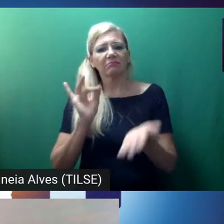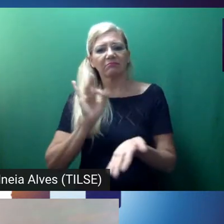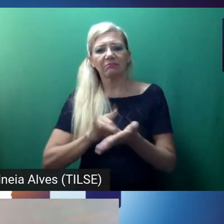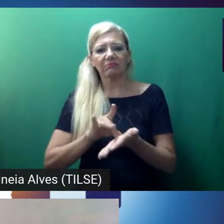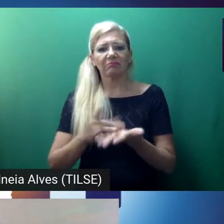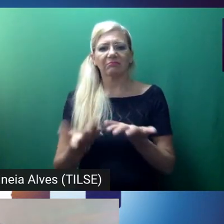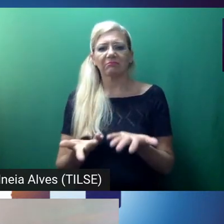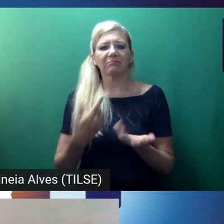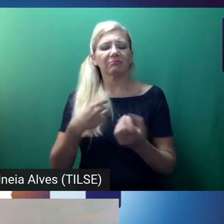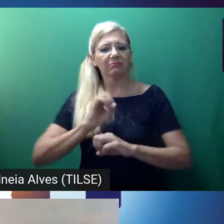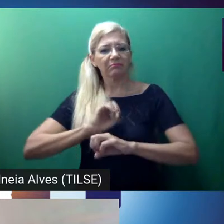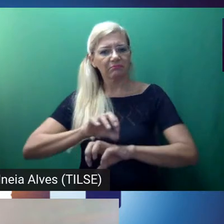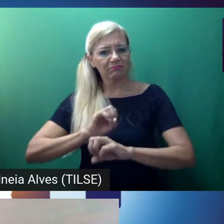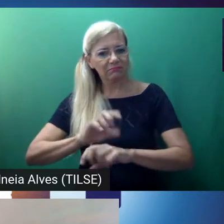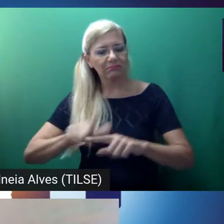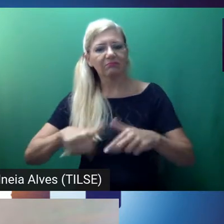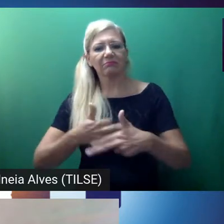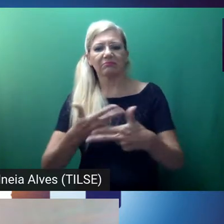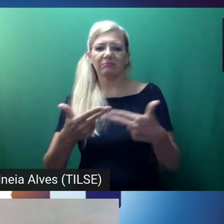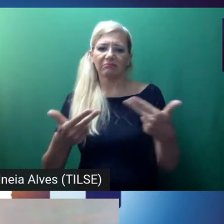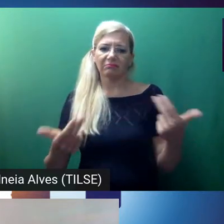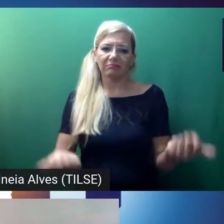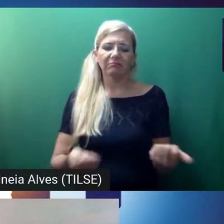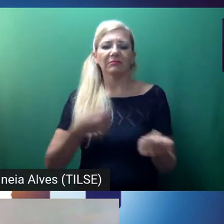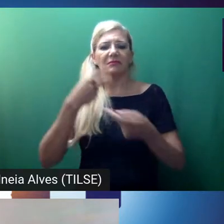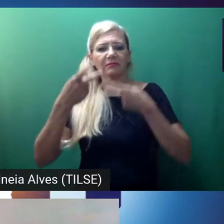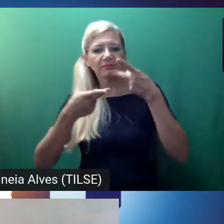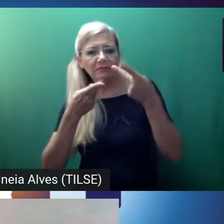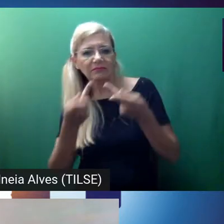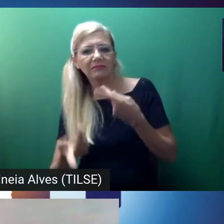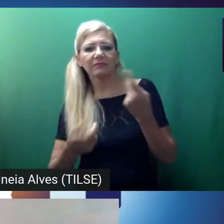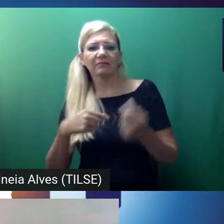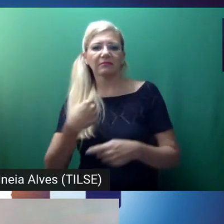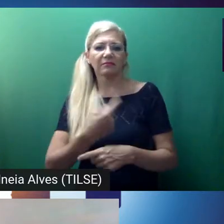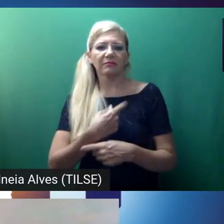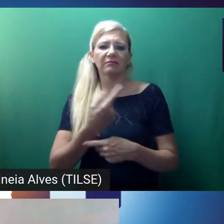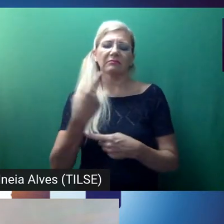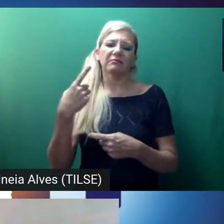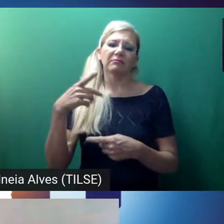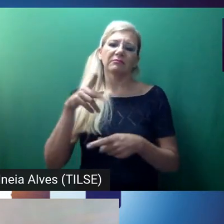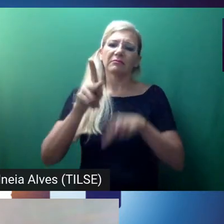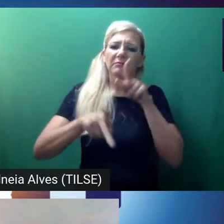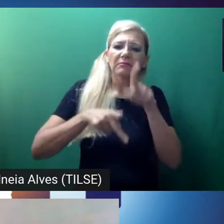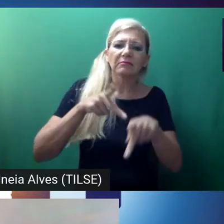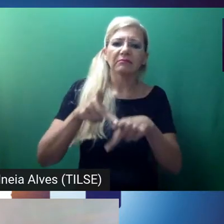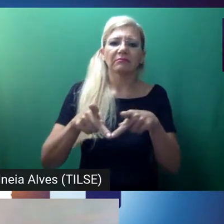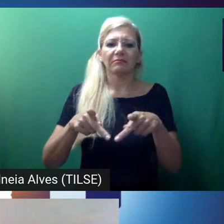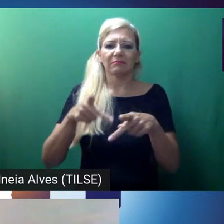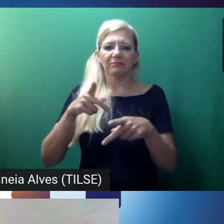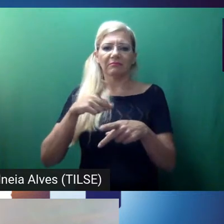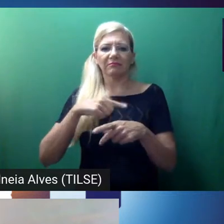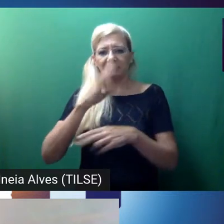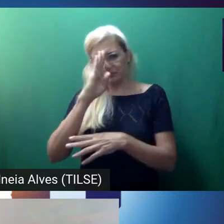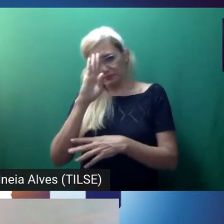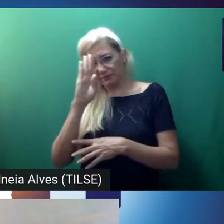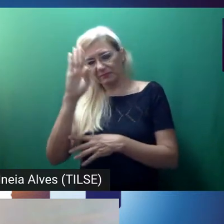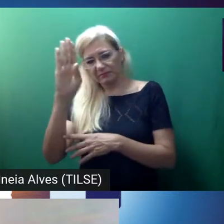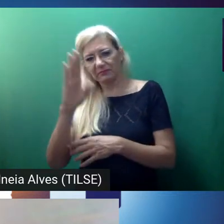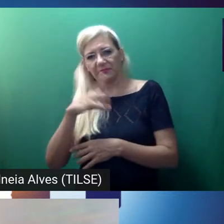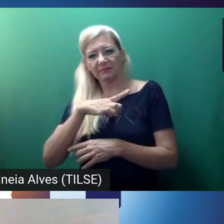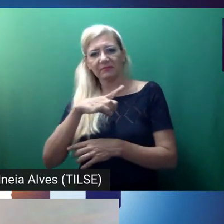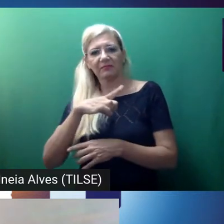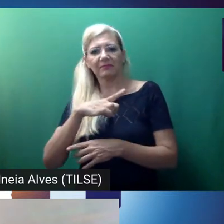much variety in teaching materials. Native speakers and white people are still, they have still privileged places in the job